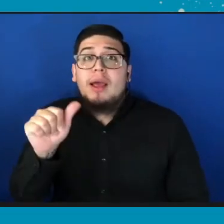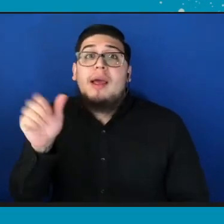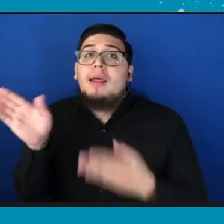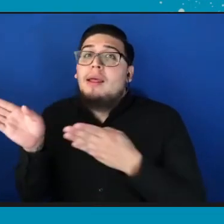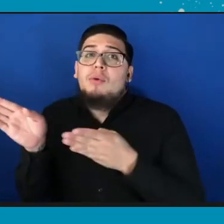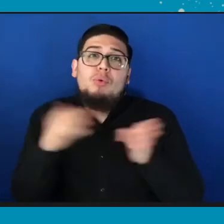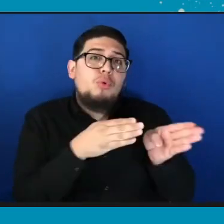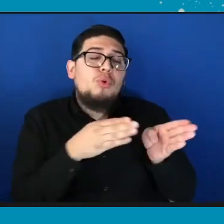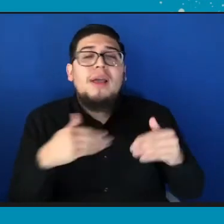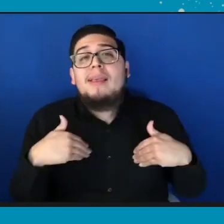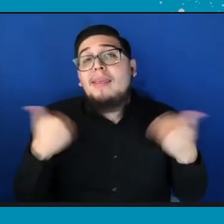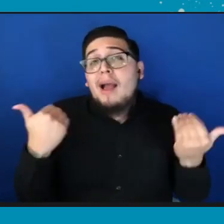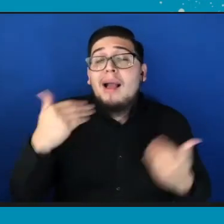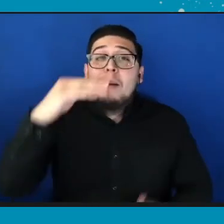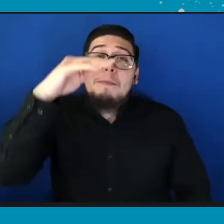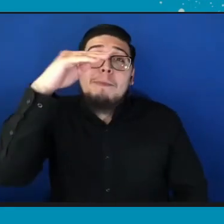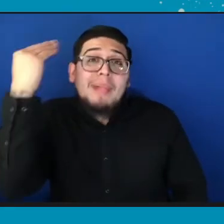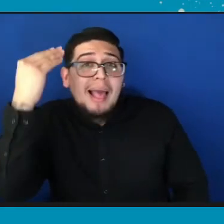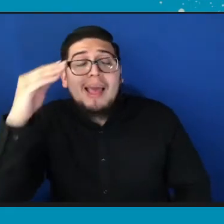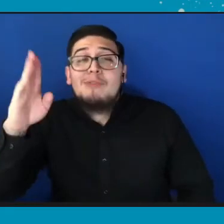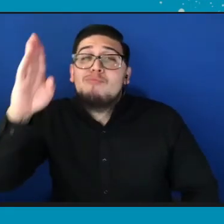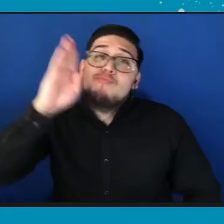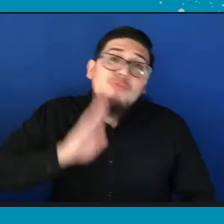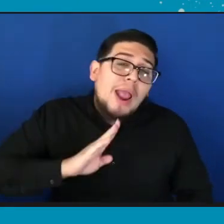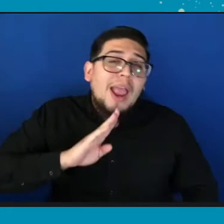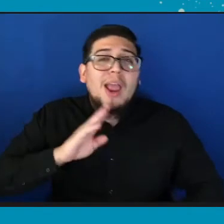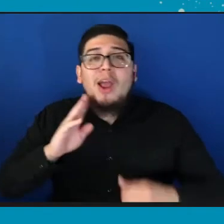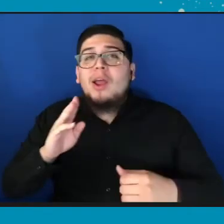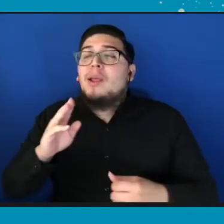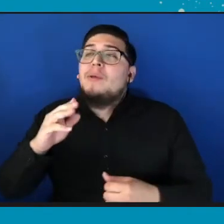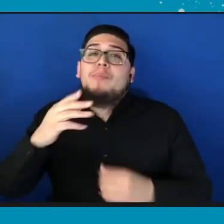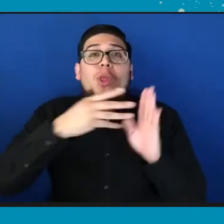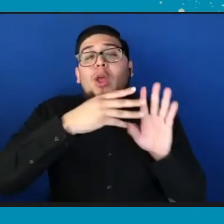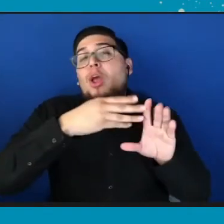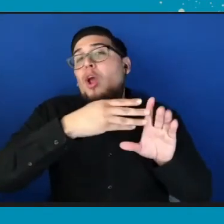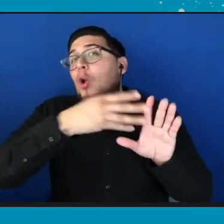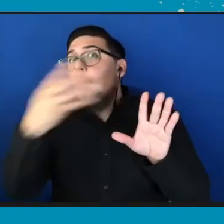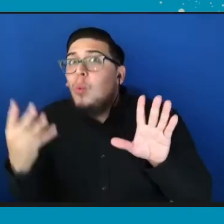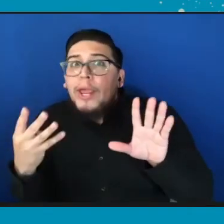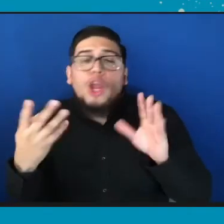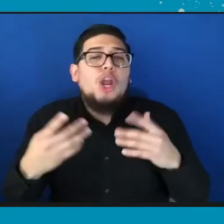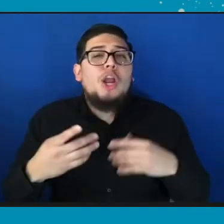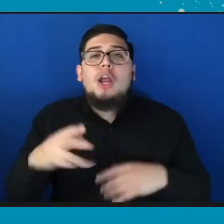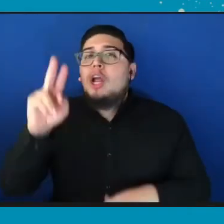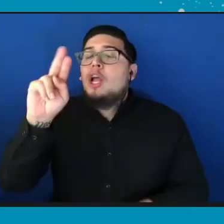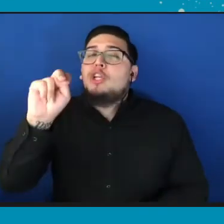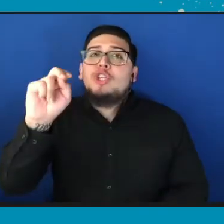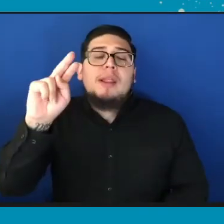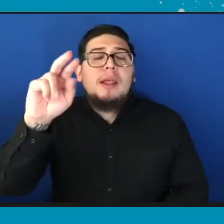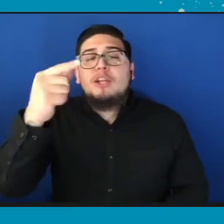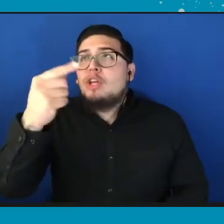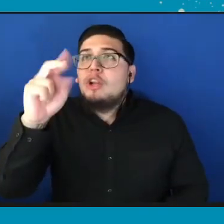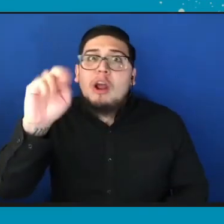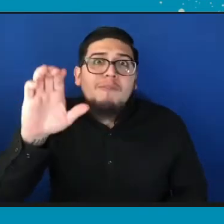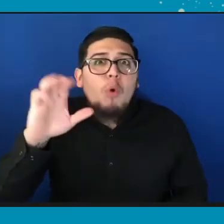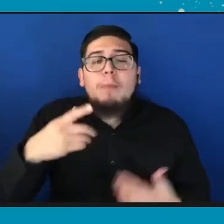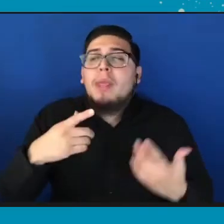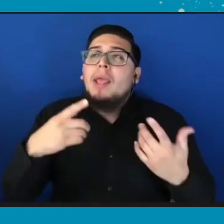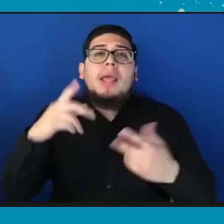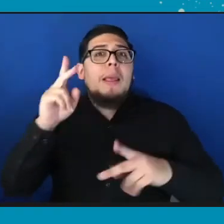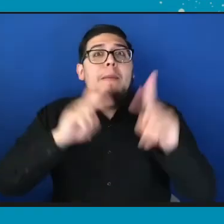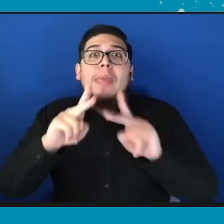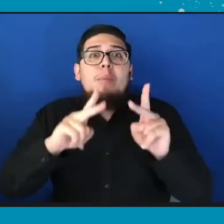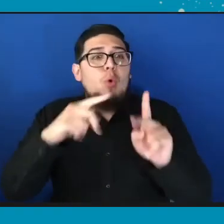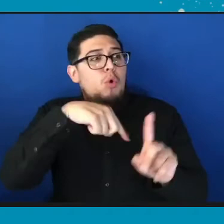brown, queer, gender nonconforming people, right, who are not represented in our